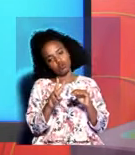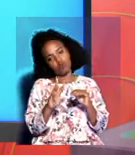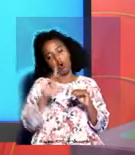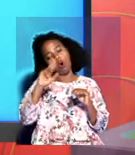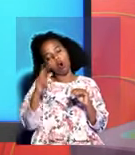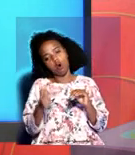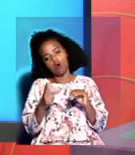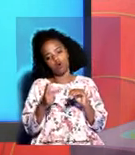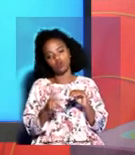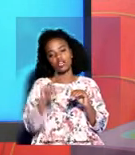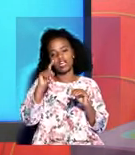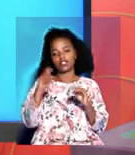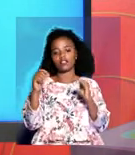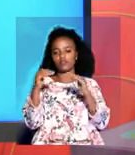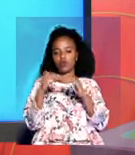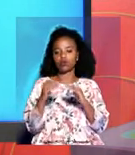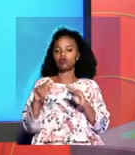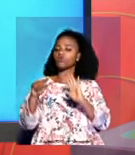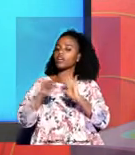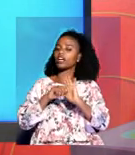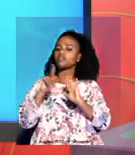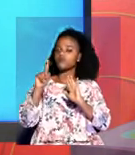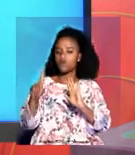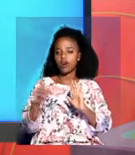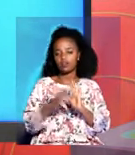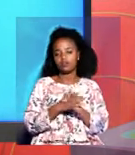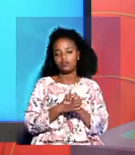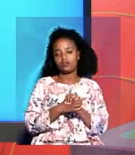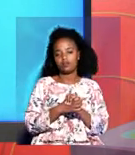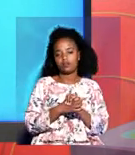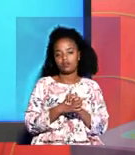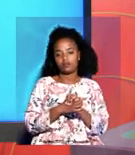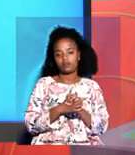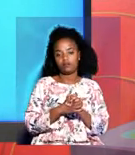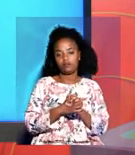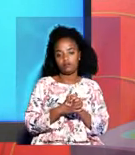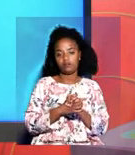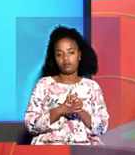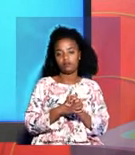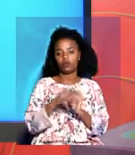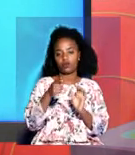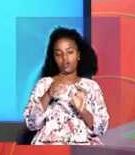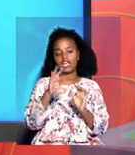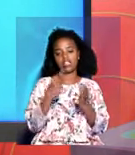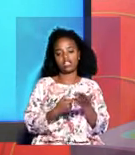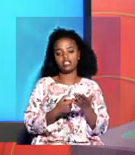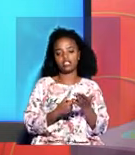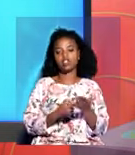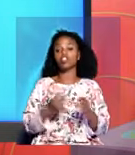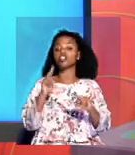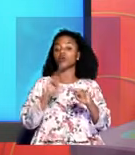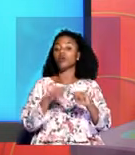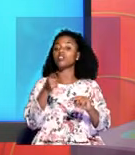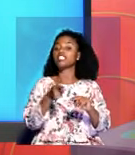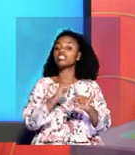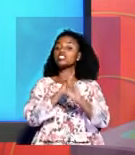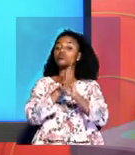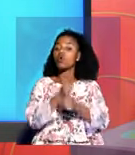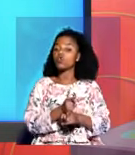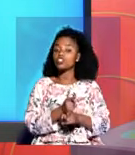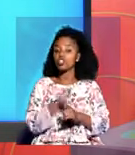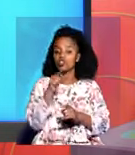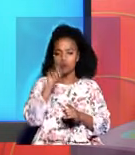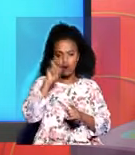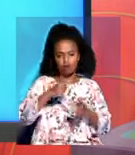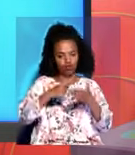or either negative 1. We have arrived this one. So to put the solution, you